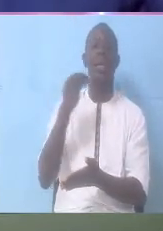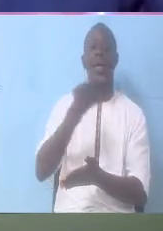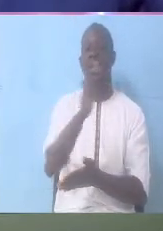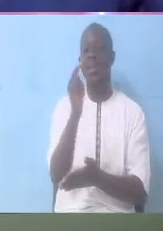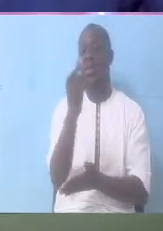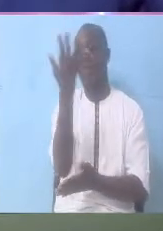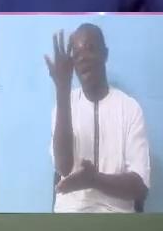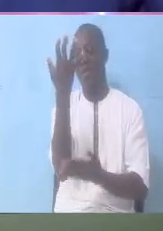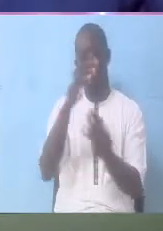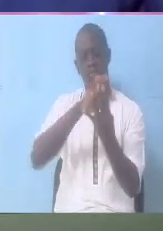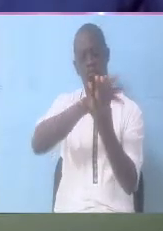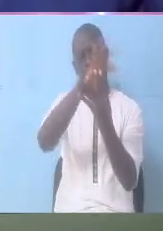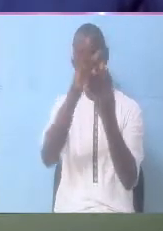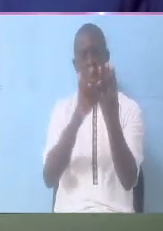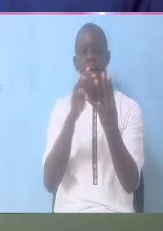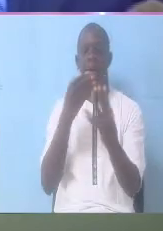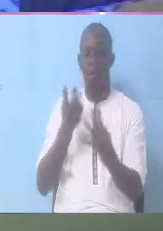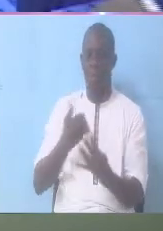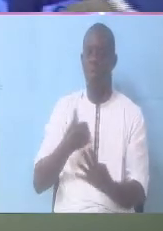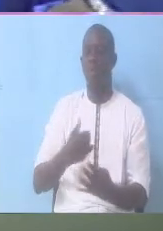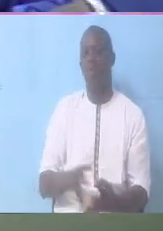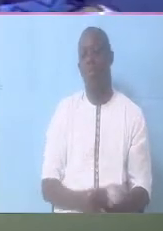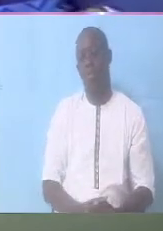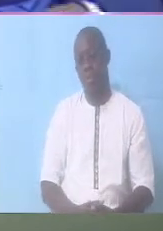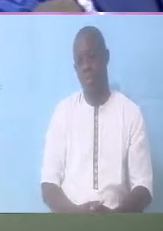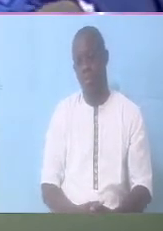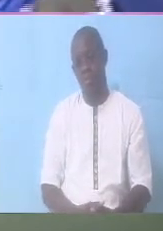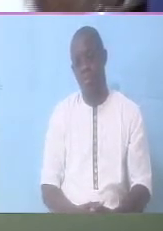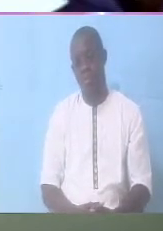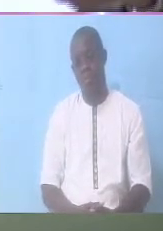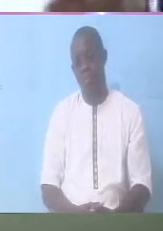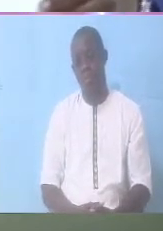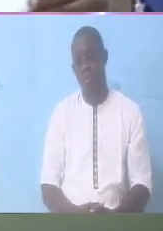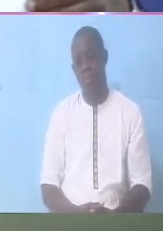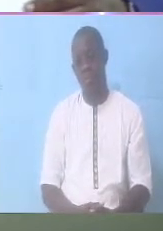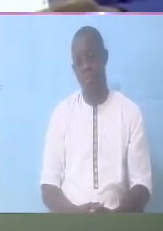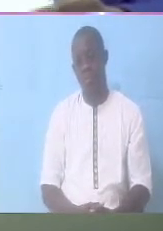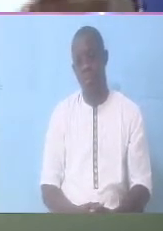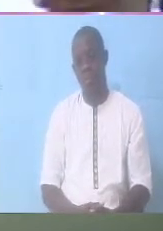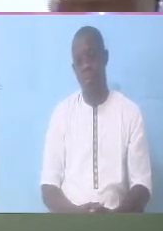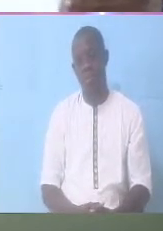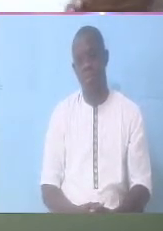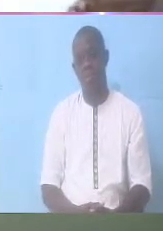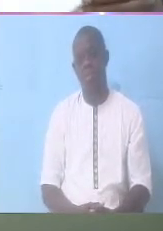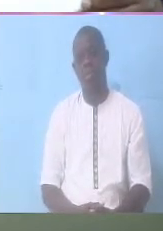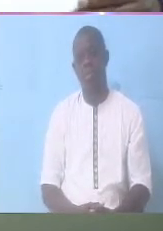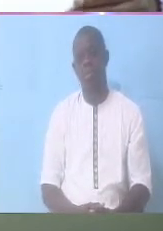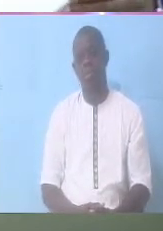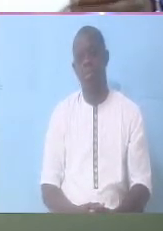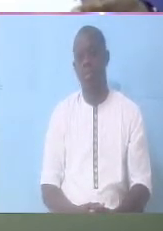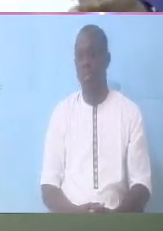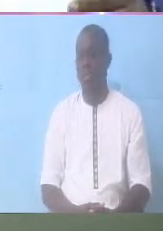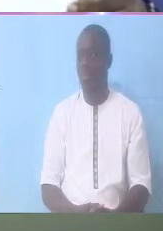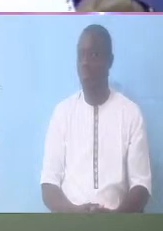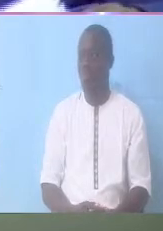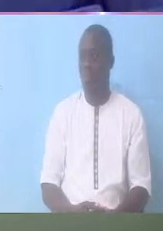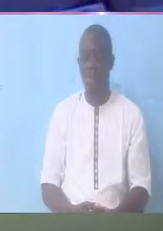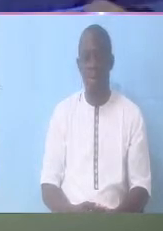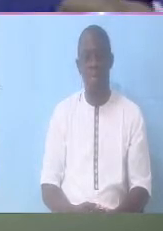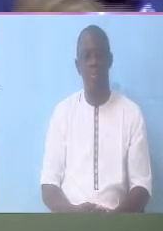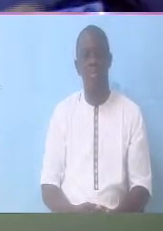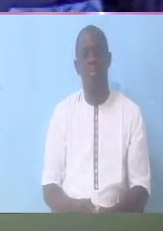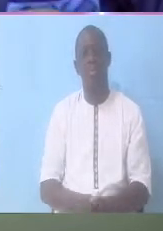Counsel, I will allow the panel to decide on that. I'm not here to decide on that, sir, with due respect, sir. Thank you very much. Thank you very